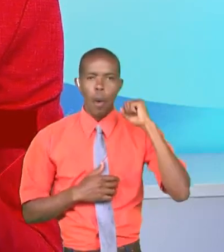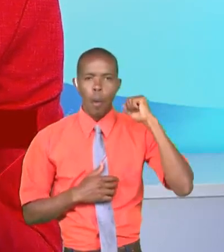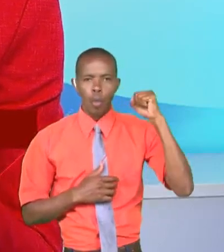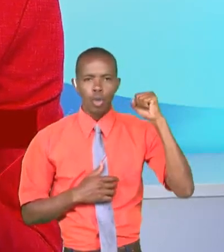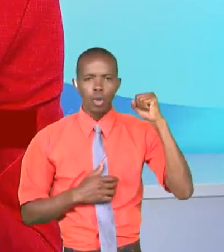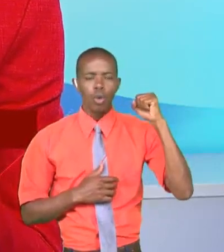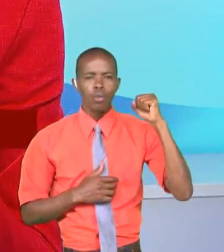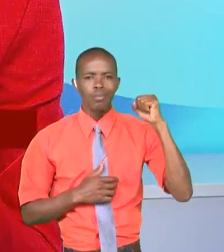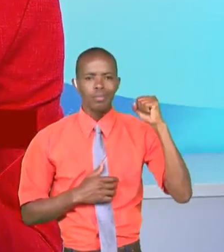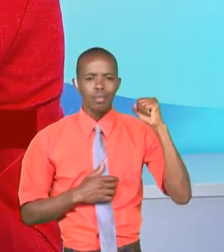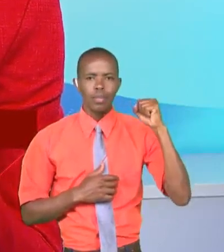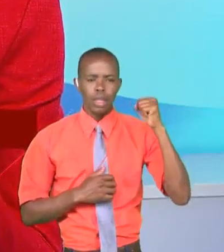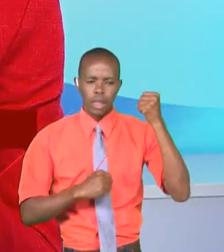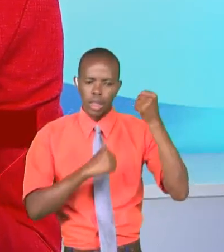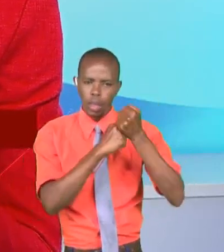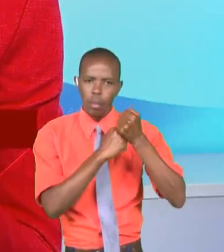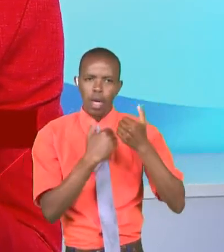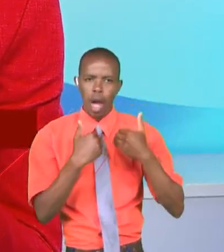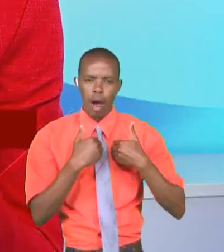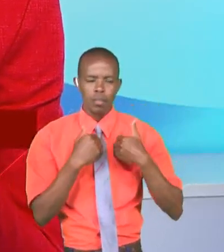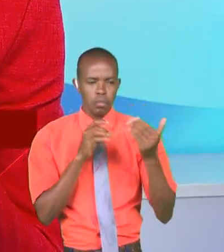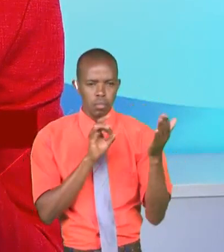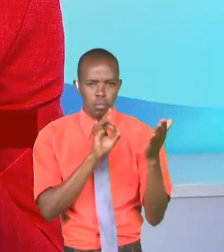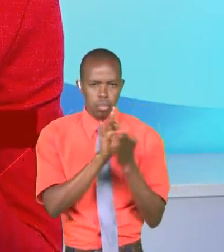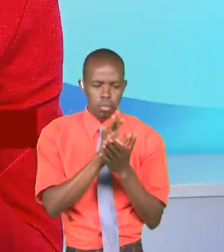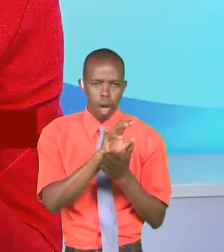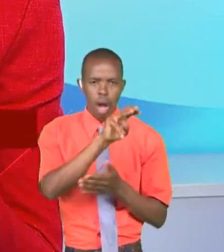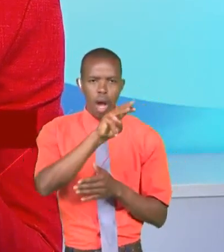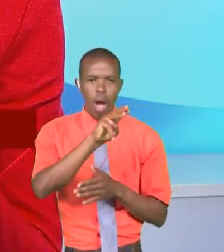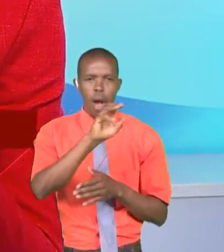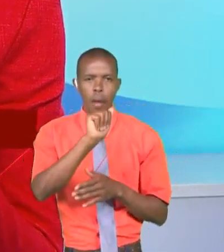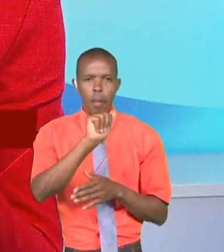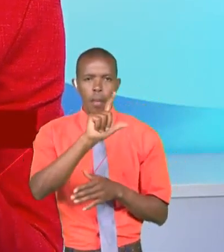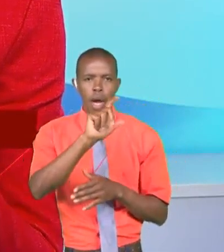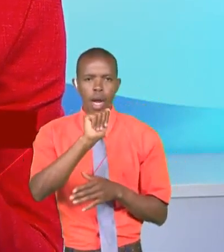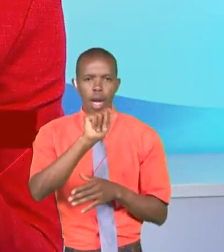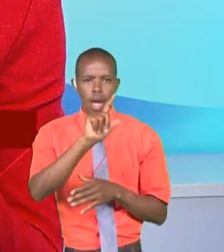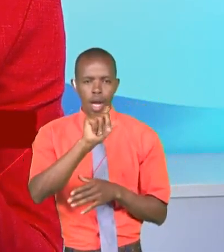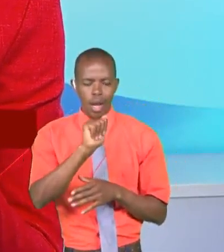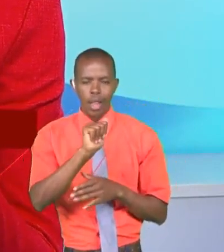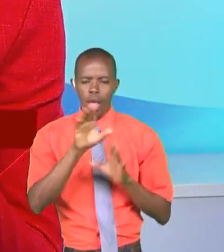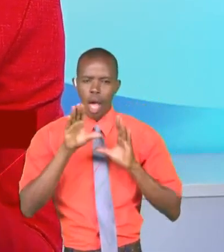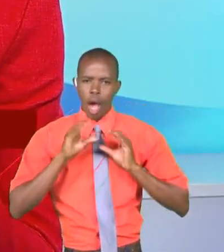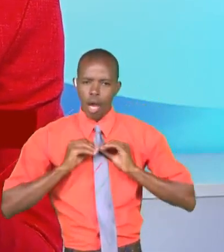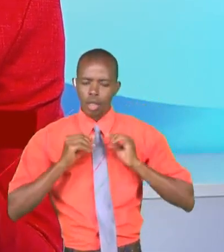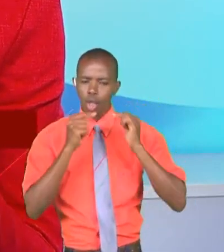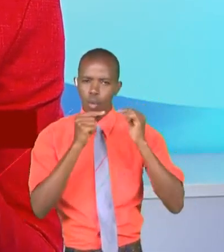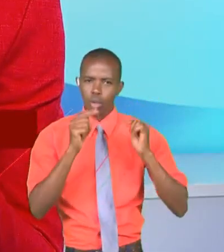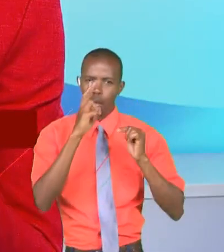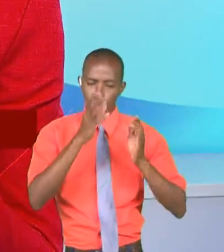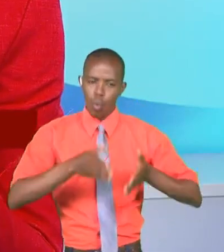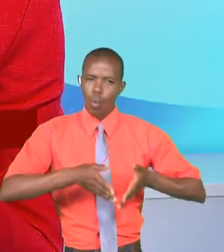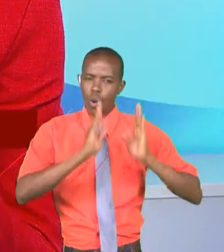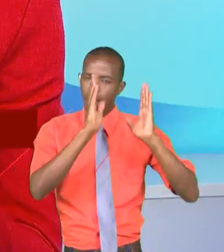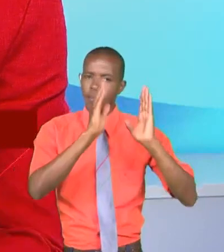their support base. So by them removing Malala, they are just acknowledging the opposite. So it is a two-way traffic